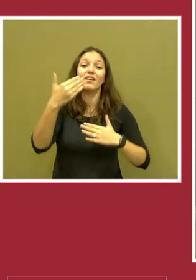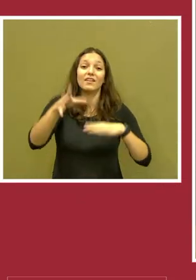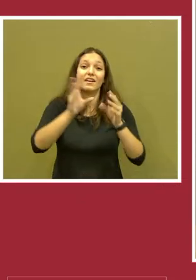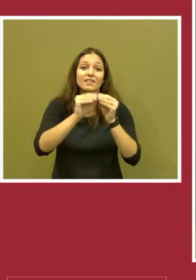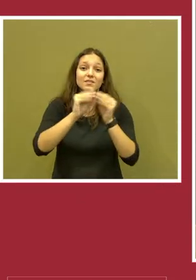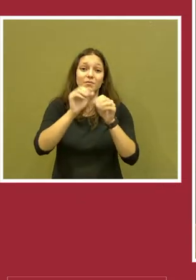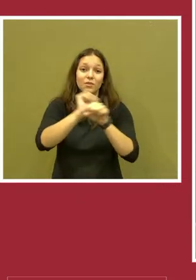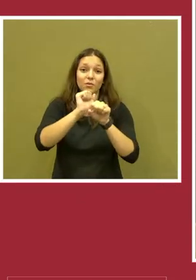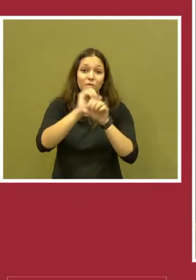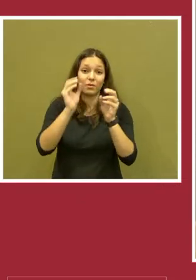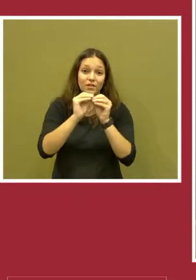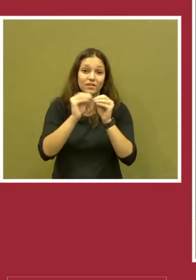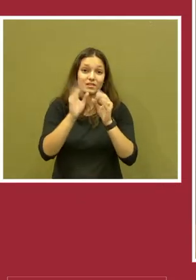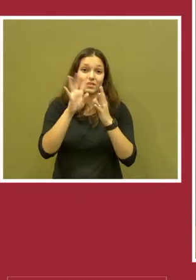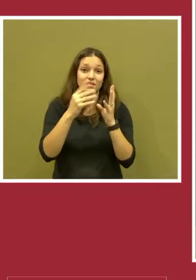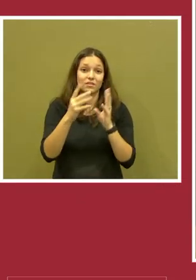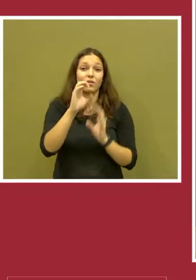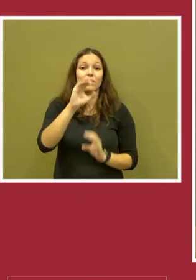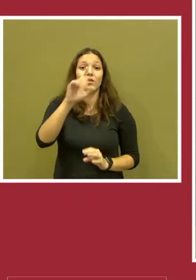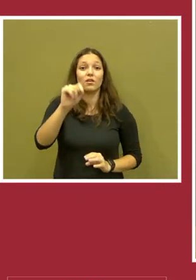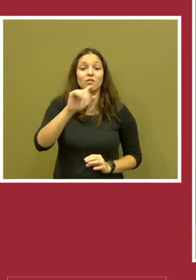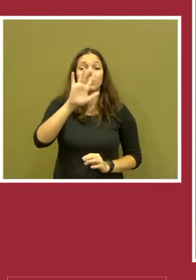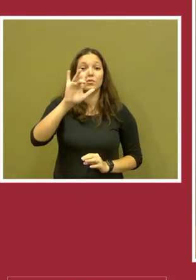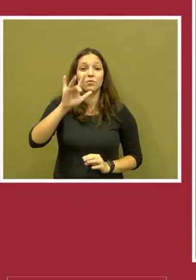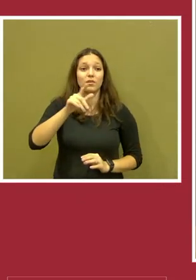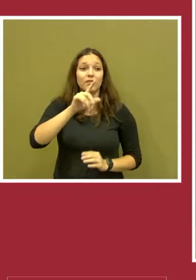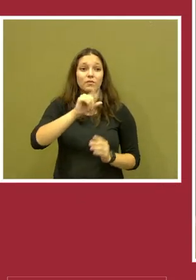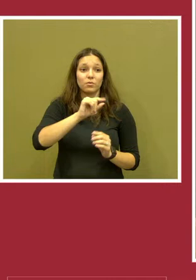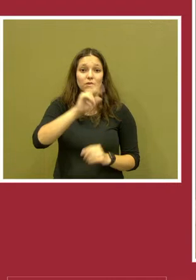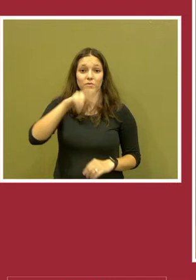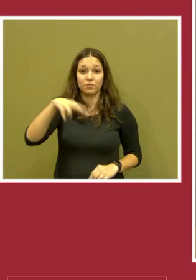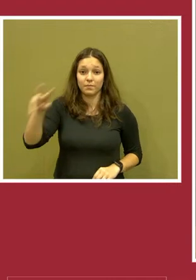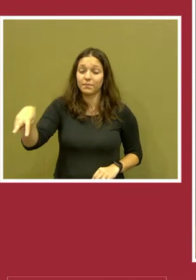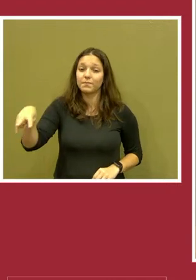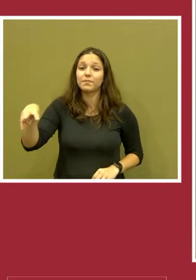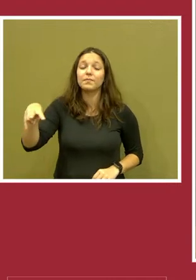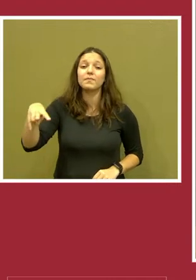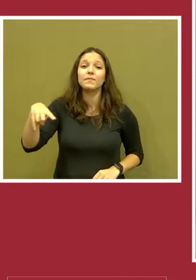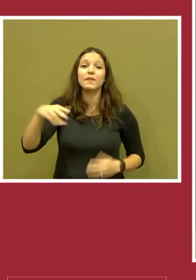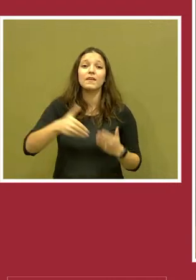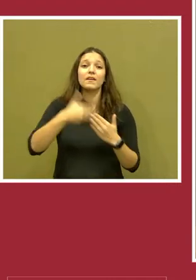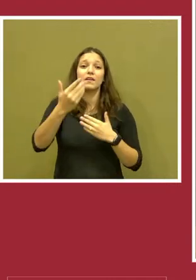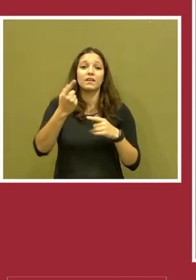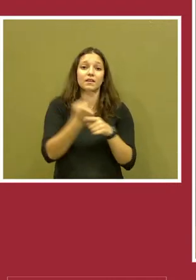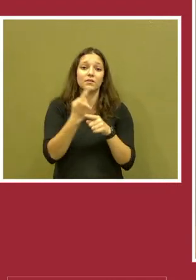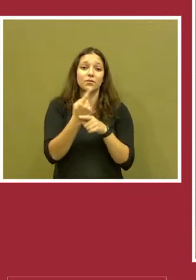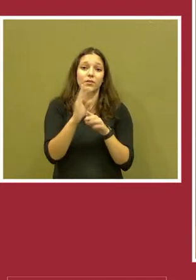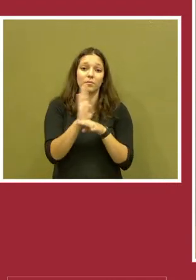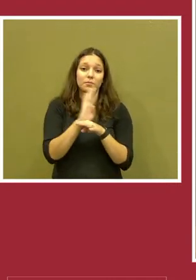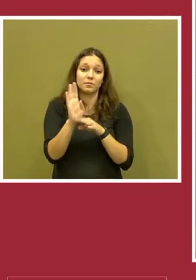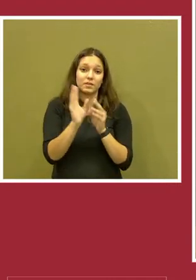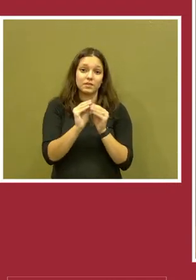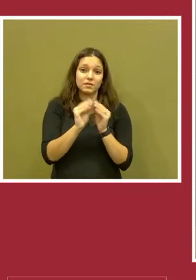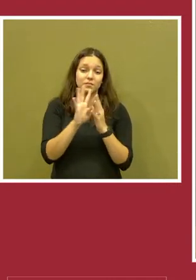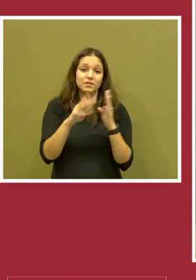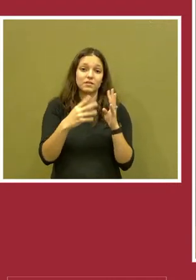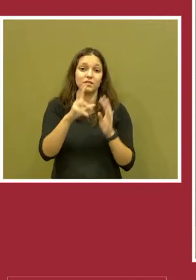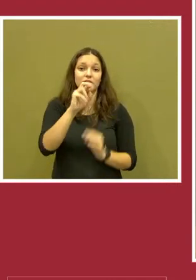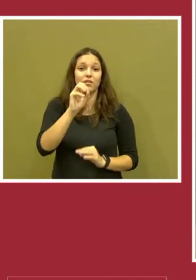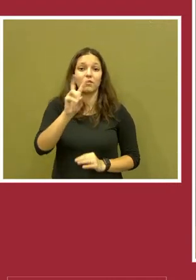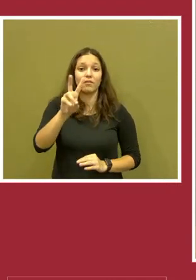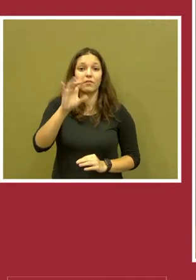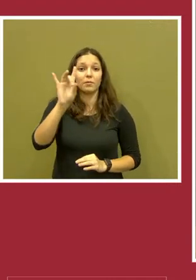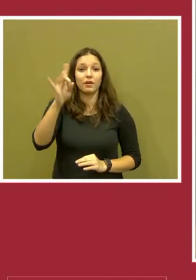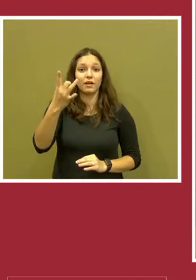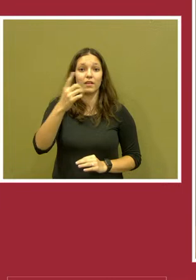meeting is a work session scheduled for October 25th, 2022. And our next regular business meeting is scheduled for